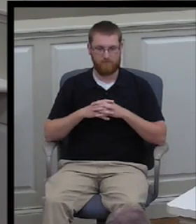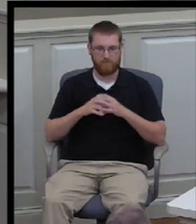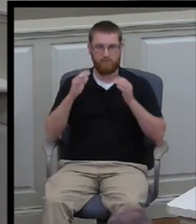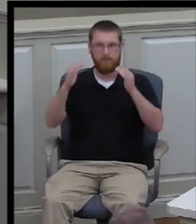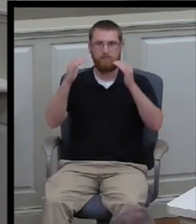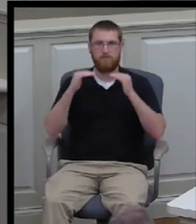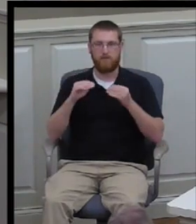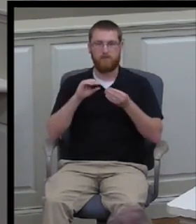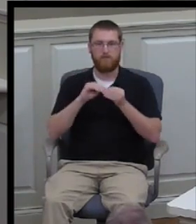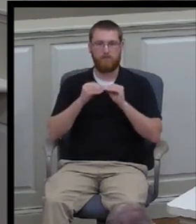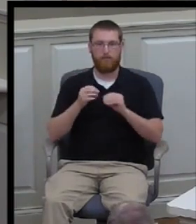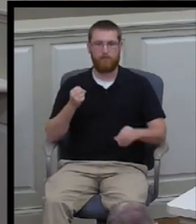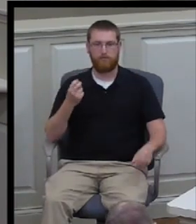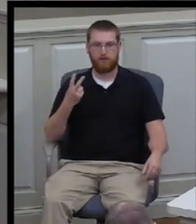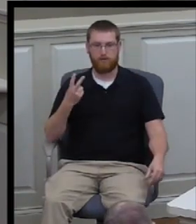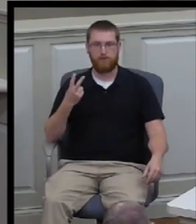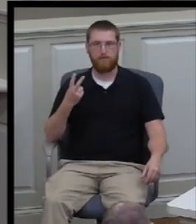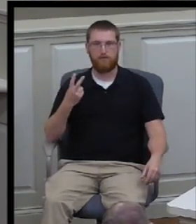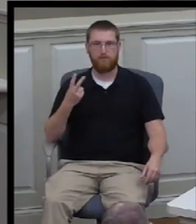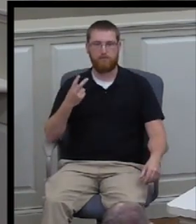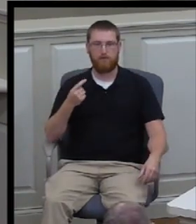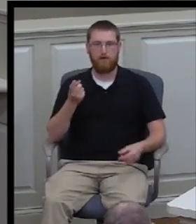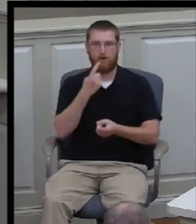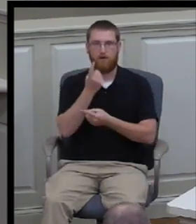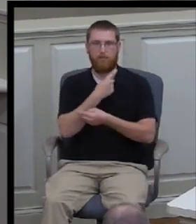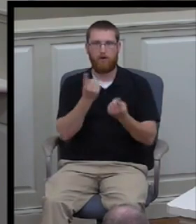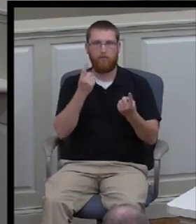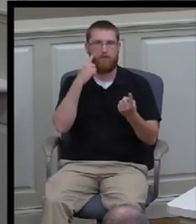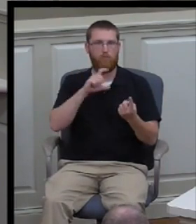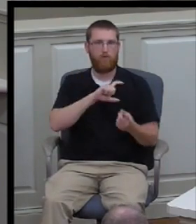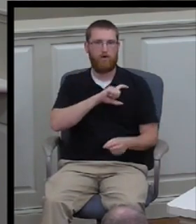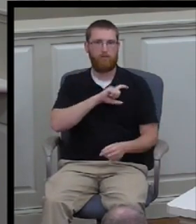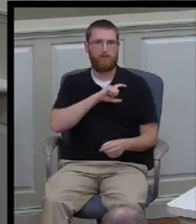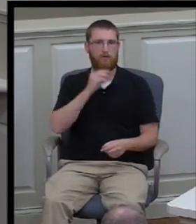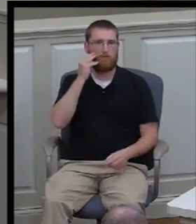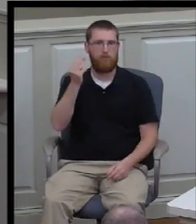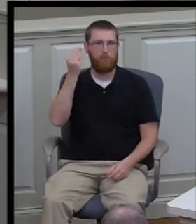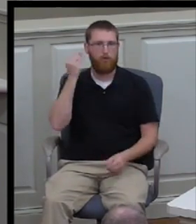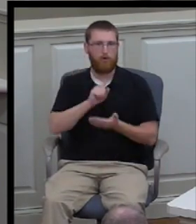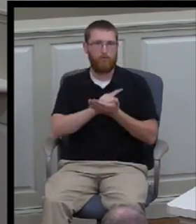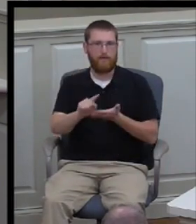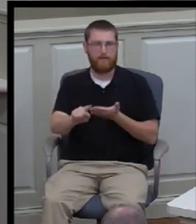Item 2 is a proclamation for Police Officer Memorial Week.